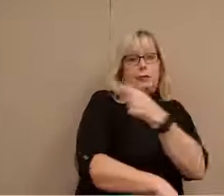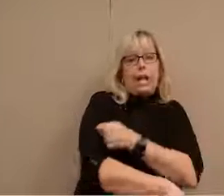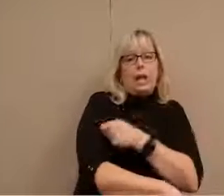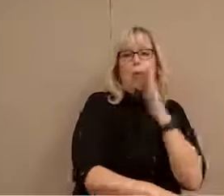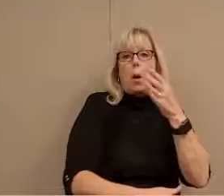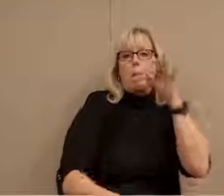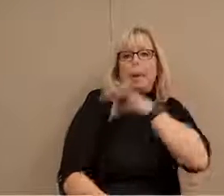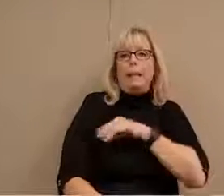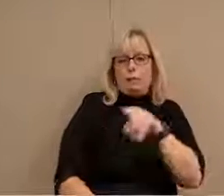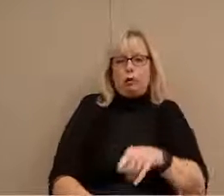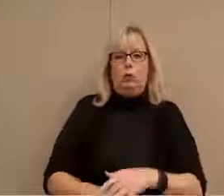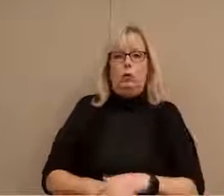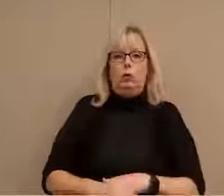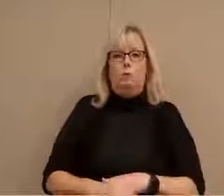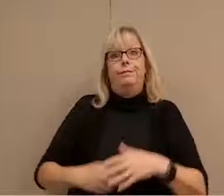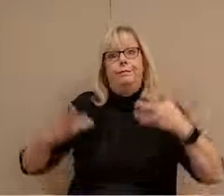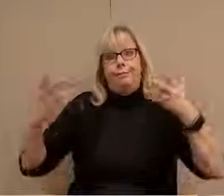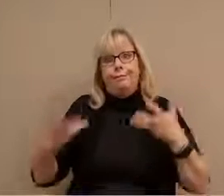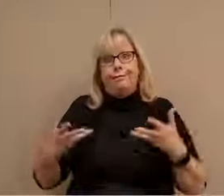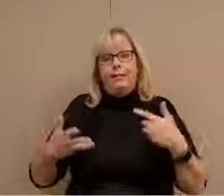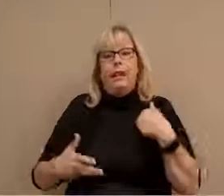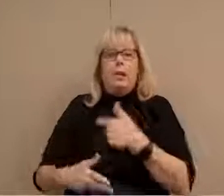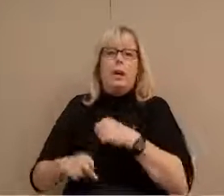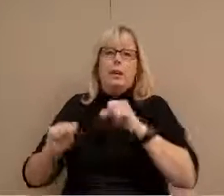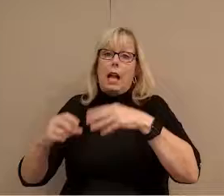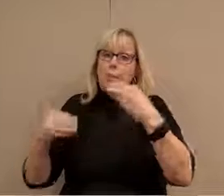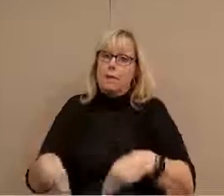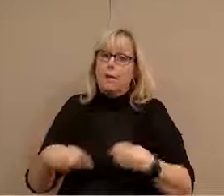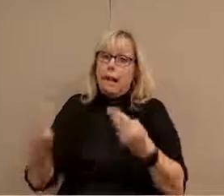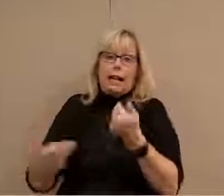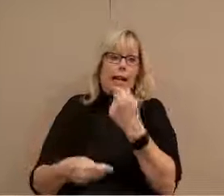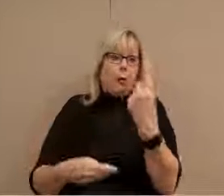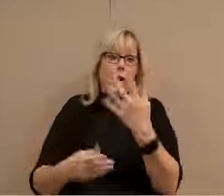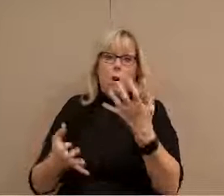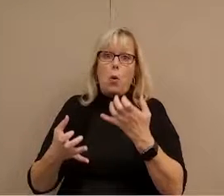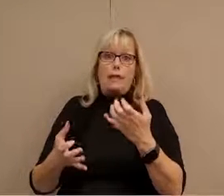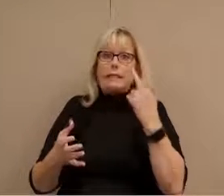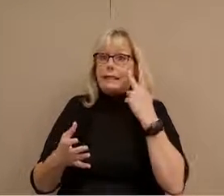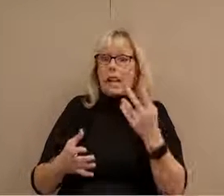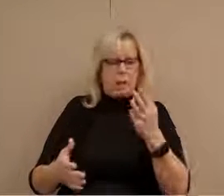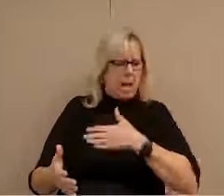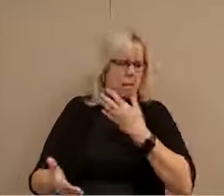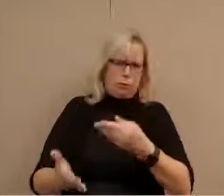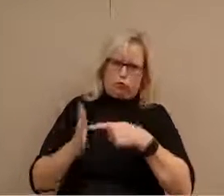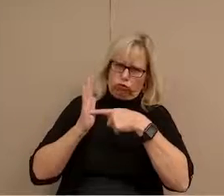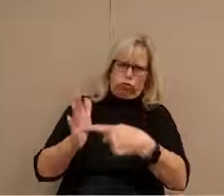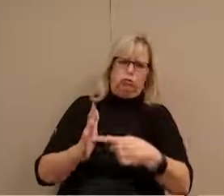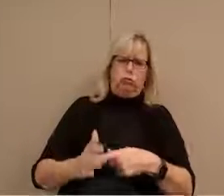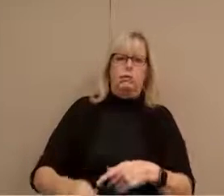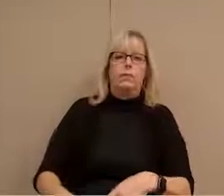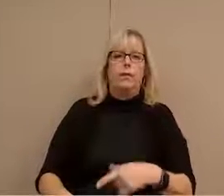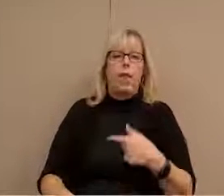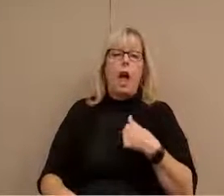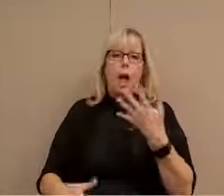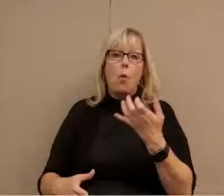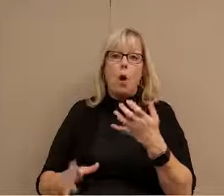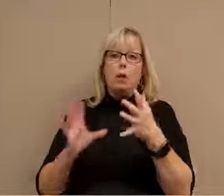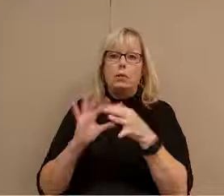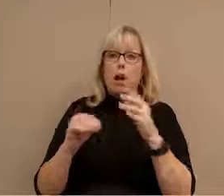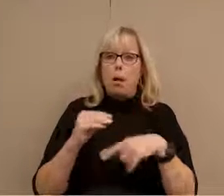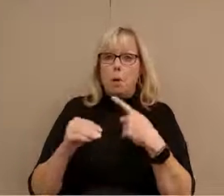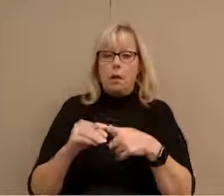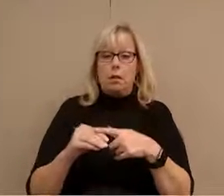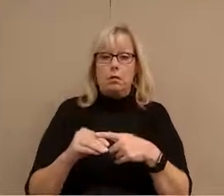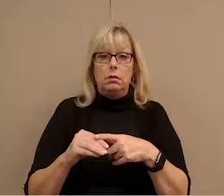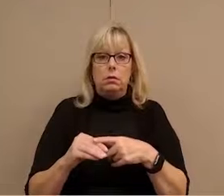you. And so we can provide that to anybody that wants to know it. I do want to talk about